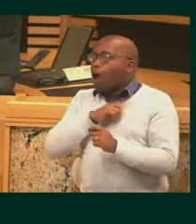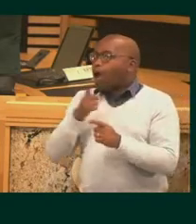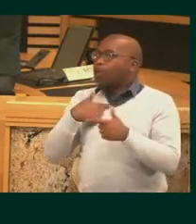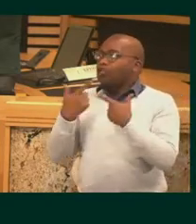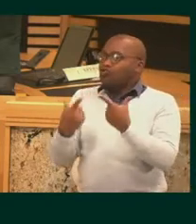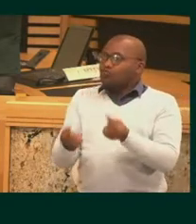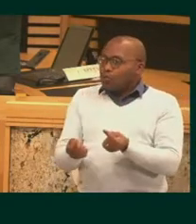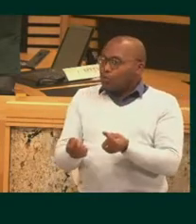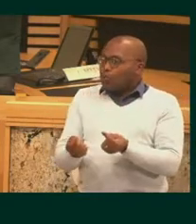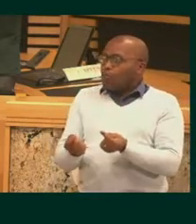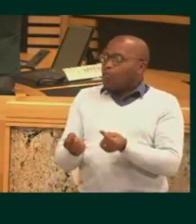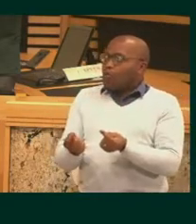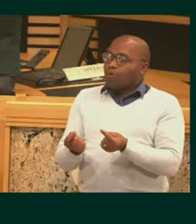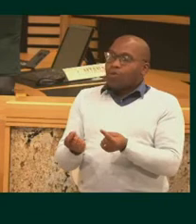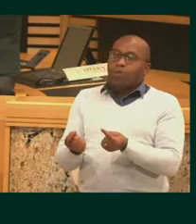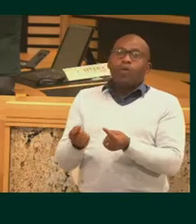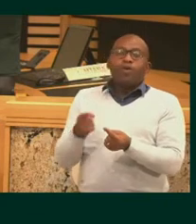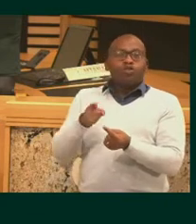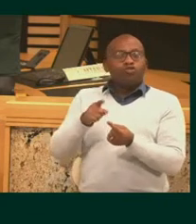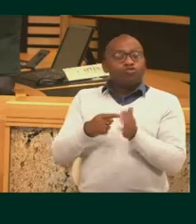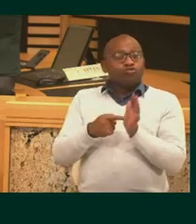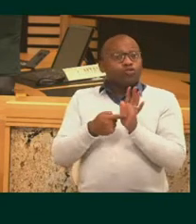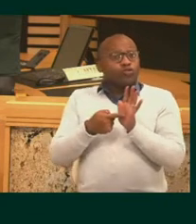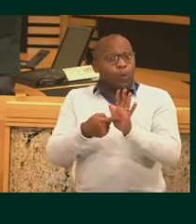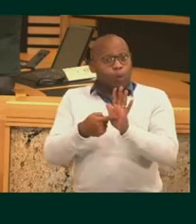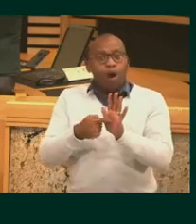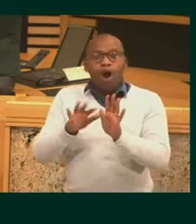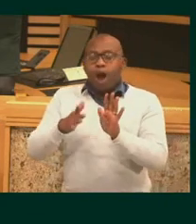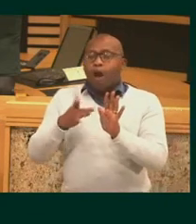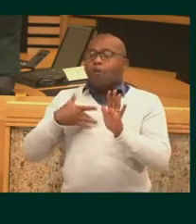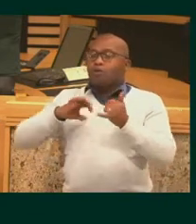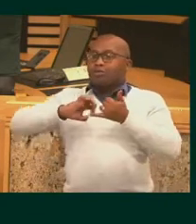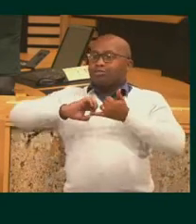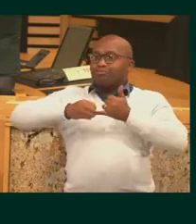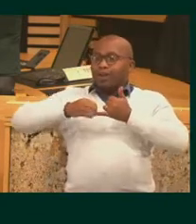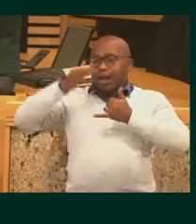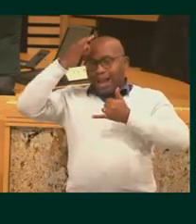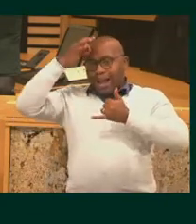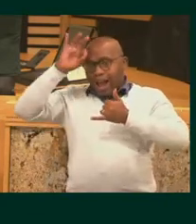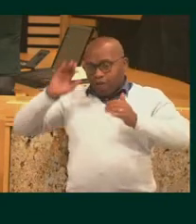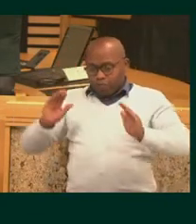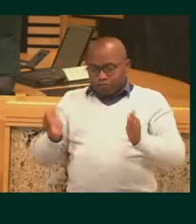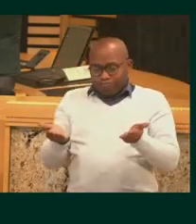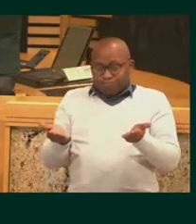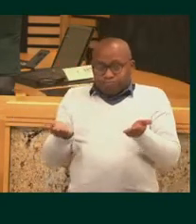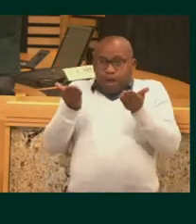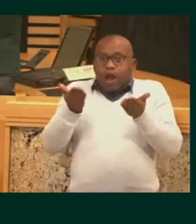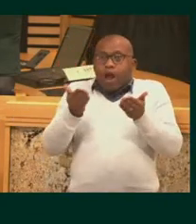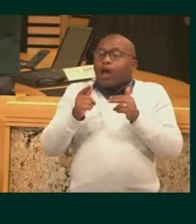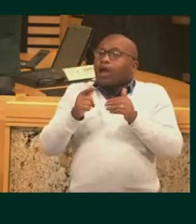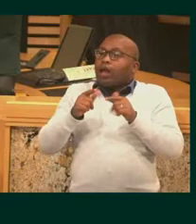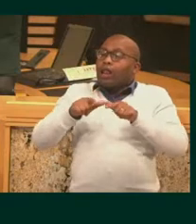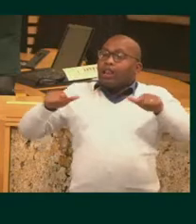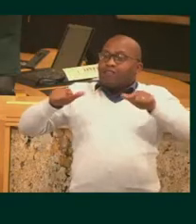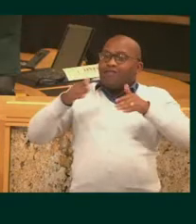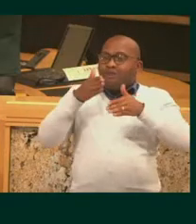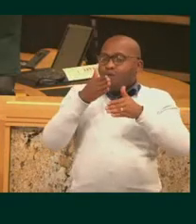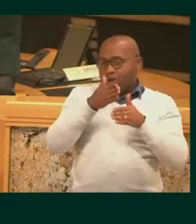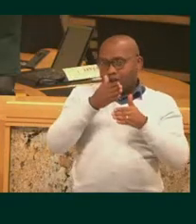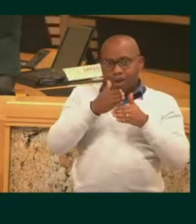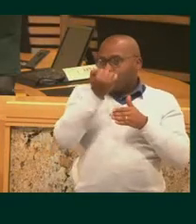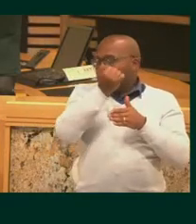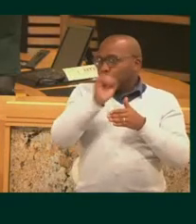enforce and reinforce the effic efficiency of government not withstanding the performance of the Departments the hods and the